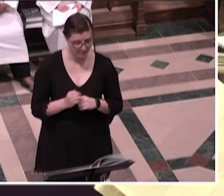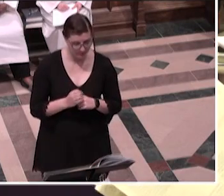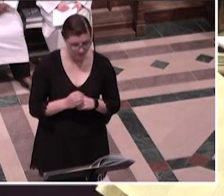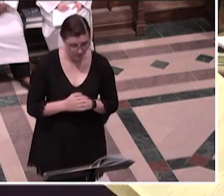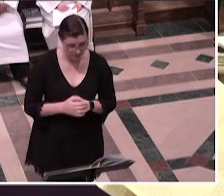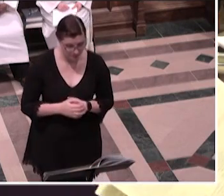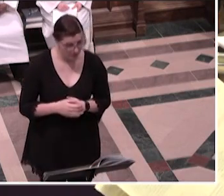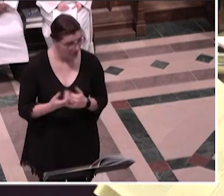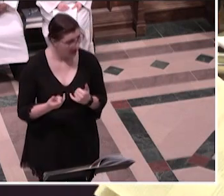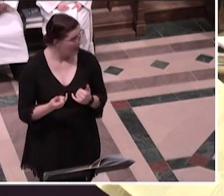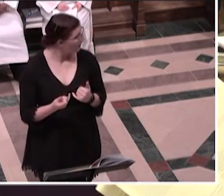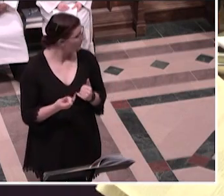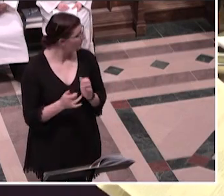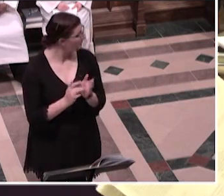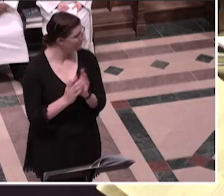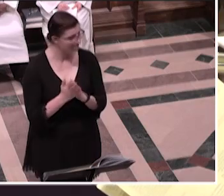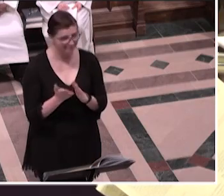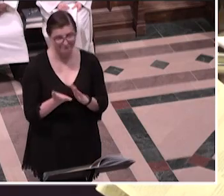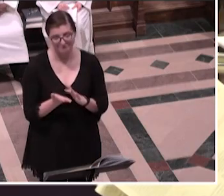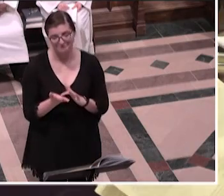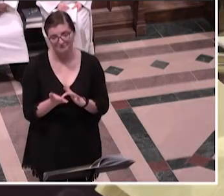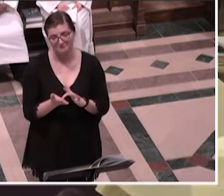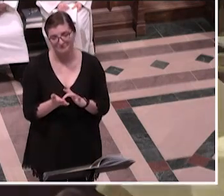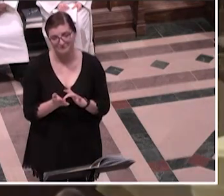an offering and sacrifice to God.